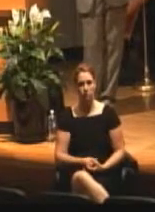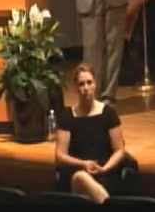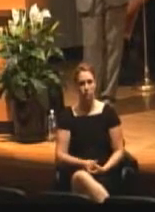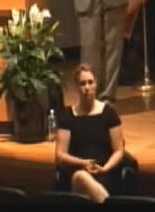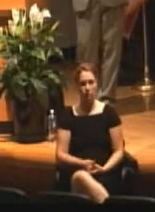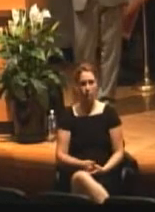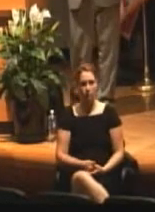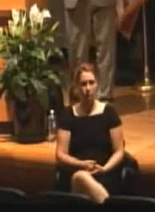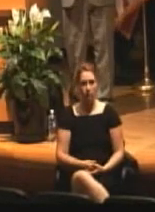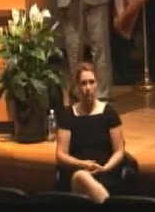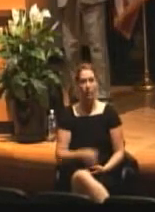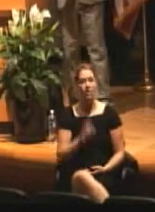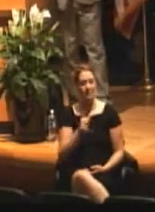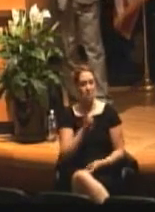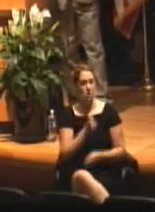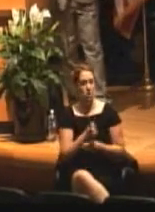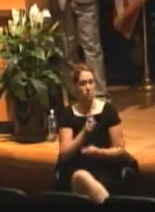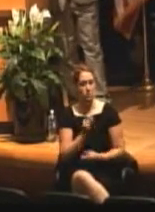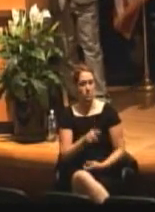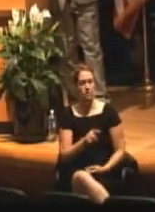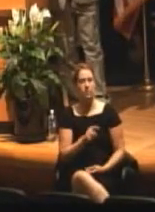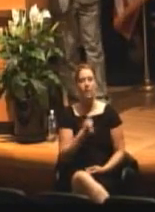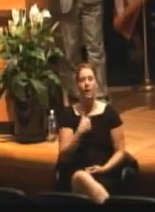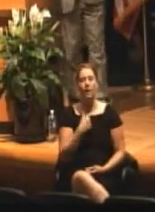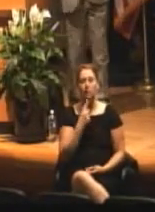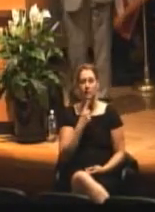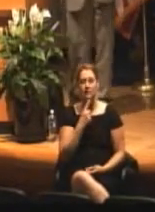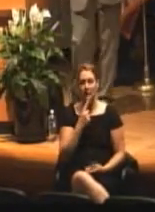After they retire. That's a hard question. I would say to do it now,